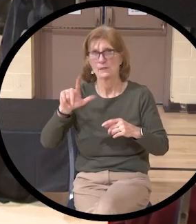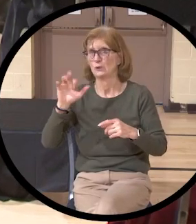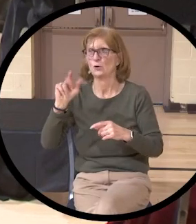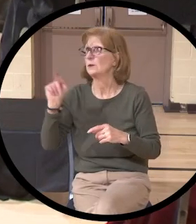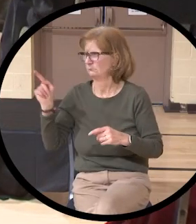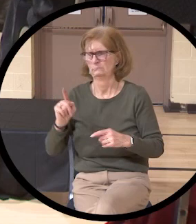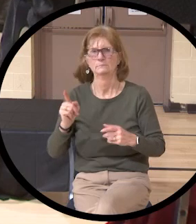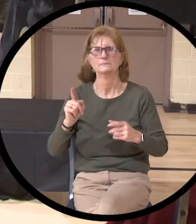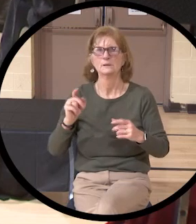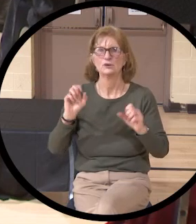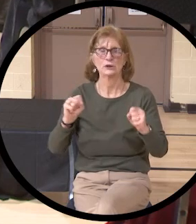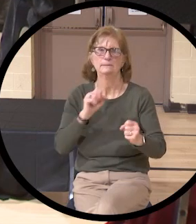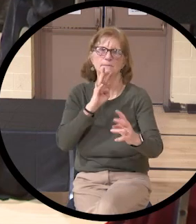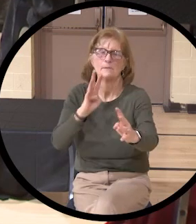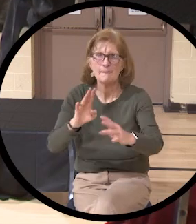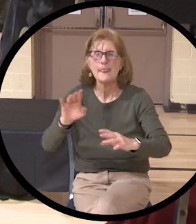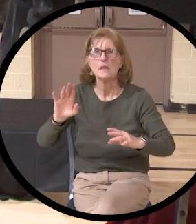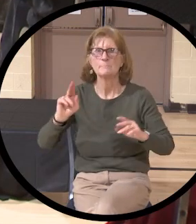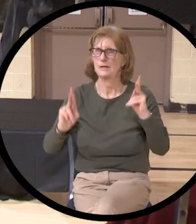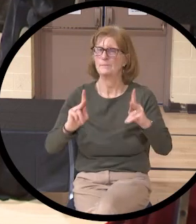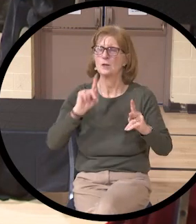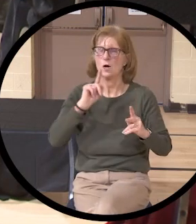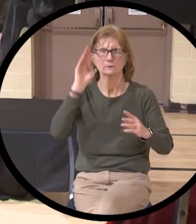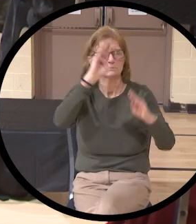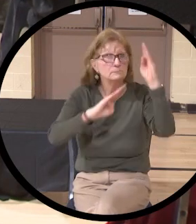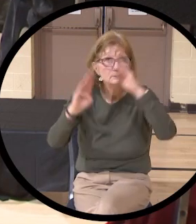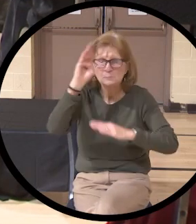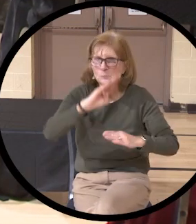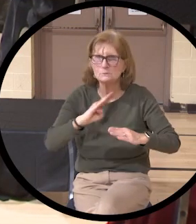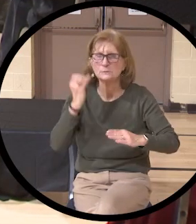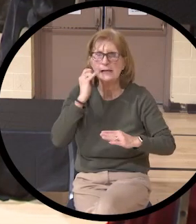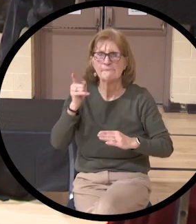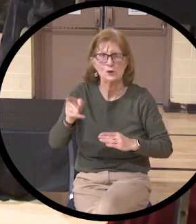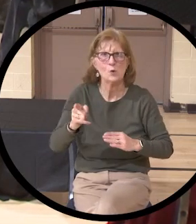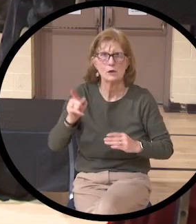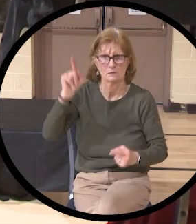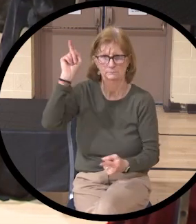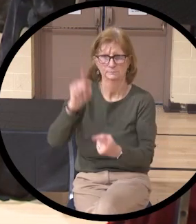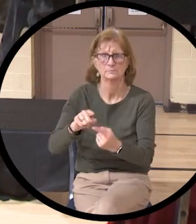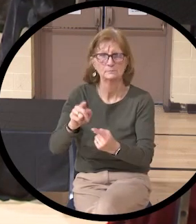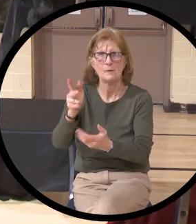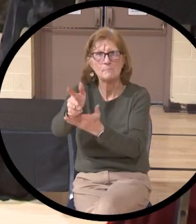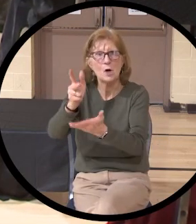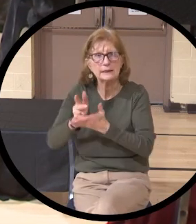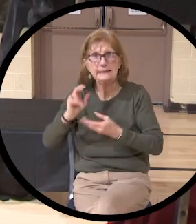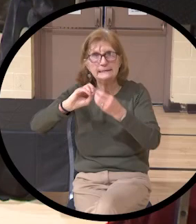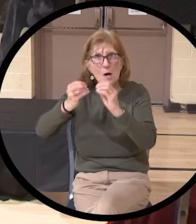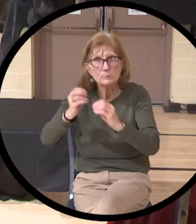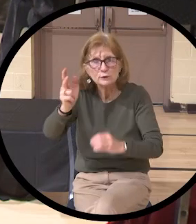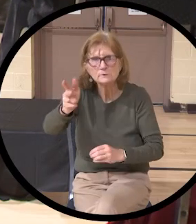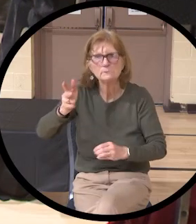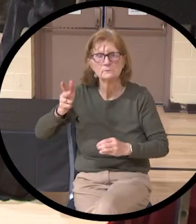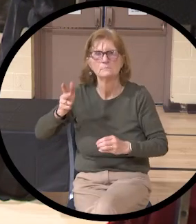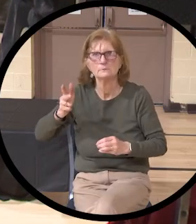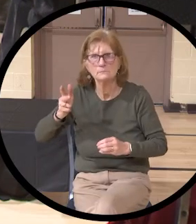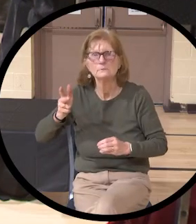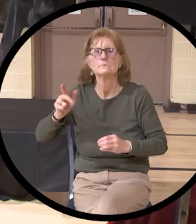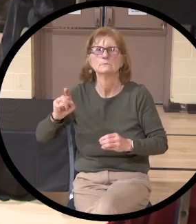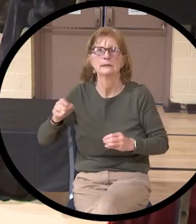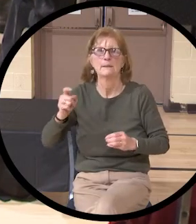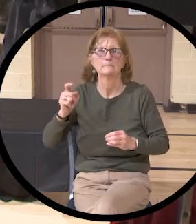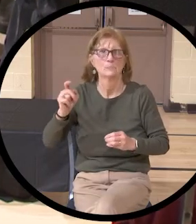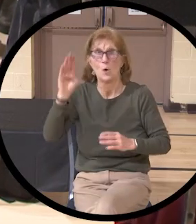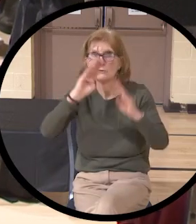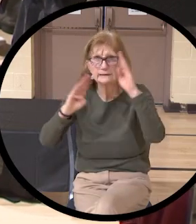can project, question is about parking where it's being consolidated on certain parts of Stanton. And I'll pull up a slide and let Paige talk